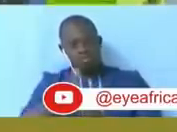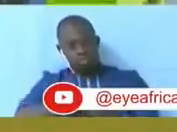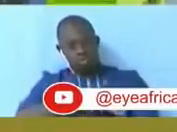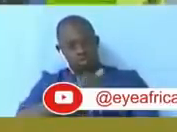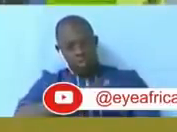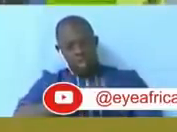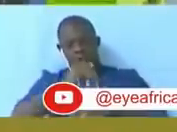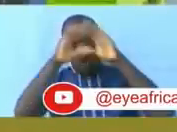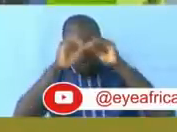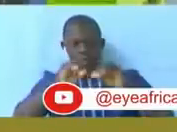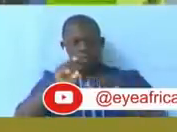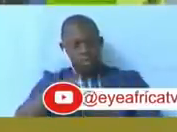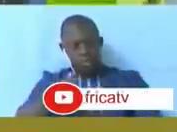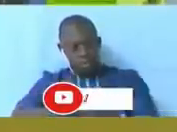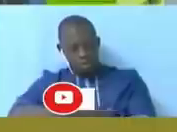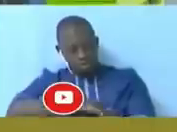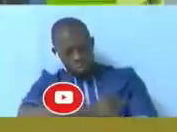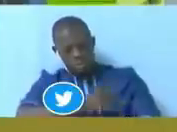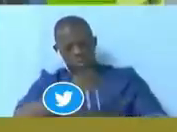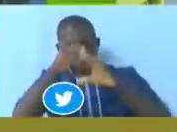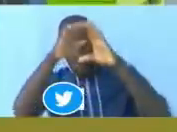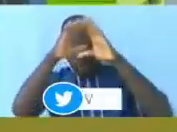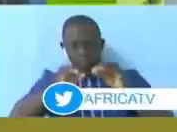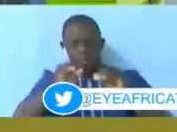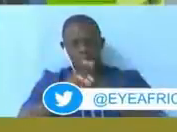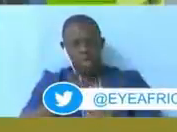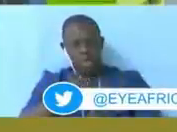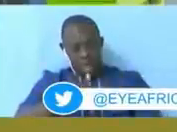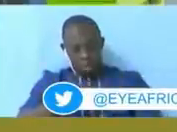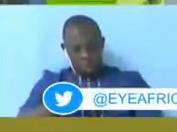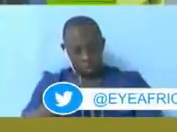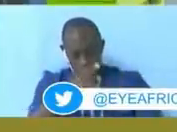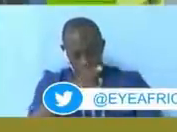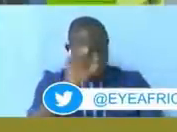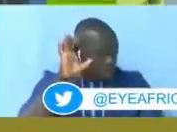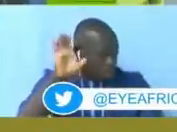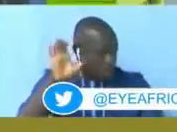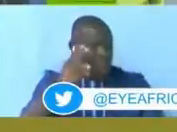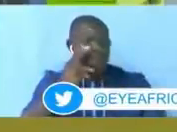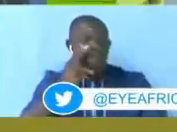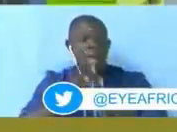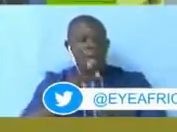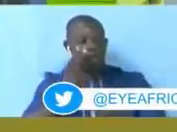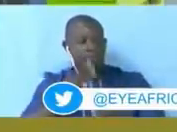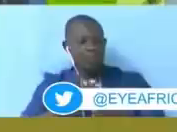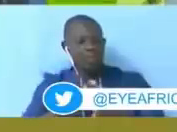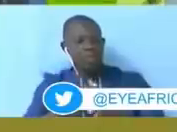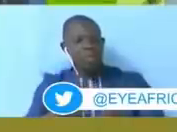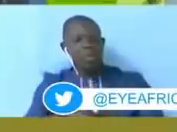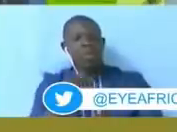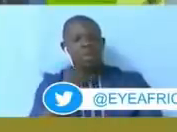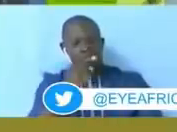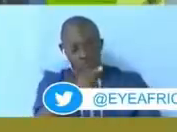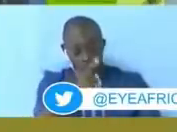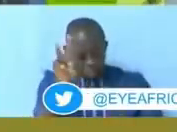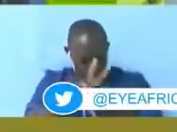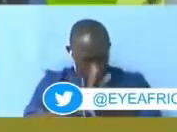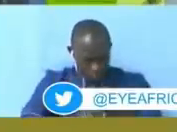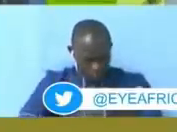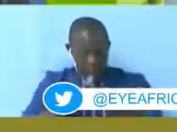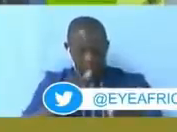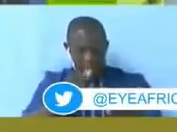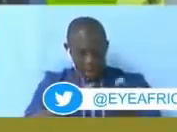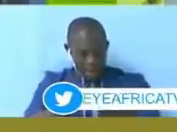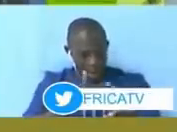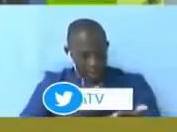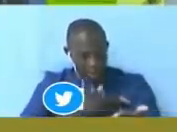I'll lock it. And when the office odar soron. And I want you to listen to me very carefully. Lafte le yelamu ining hakirola. He said, did you read this letter? Akaya ko foi